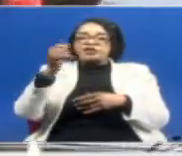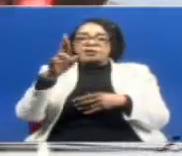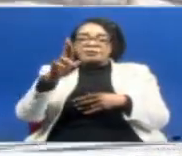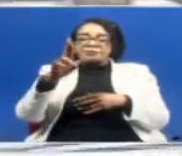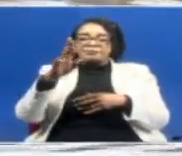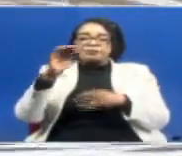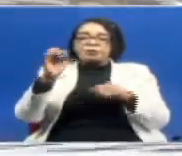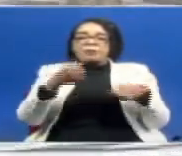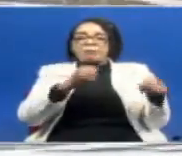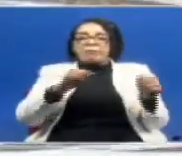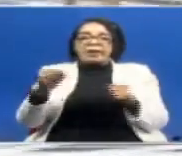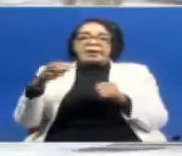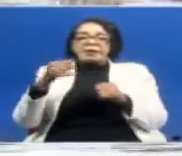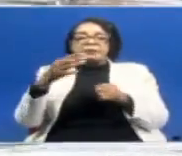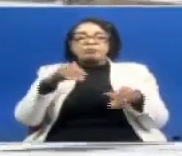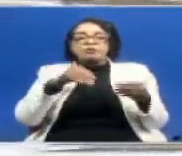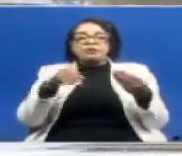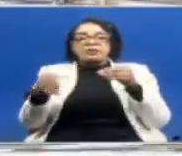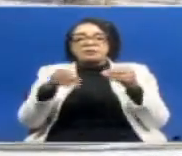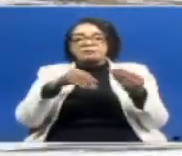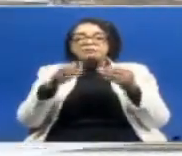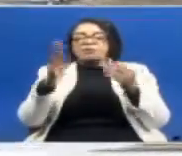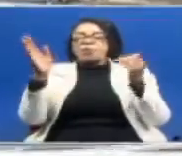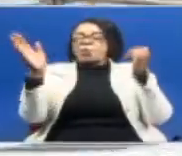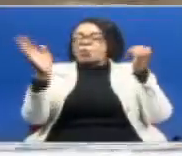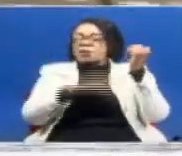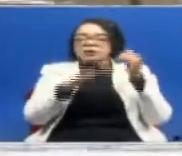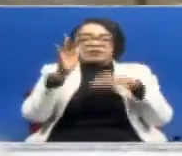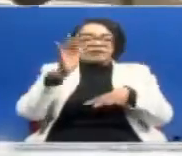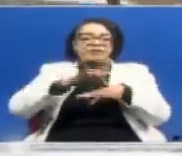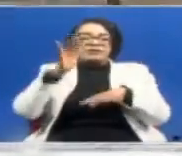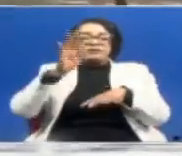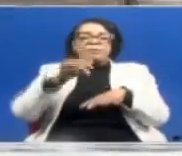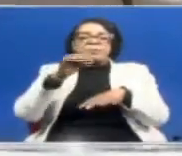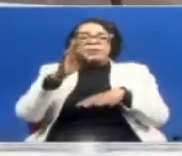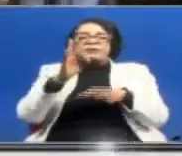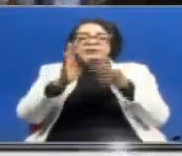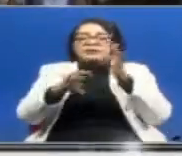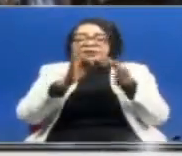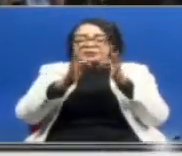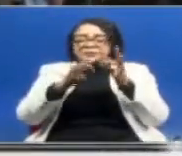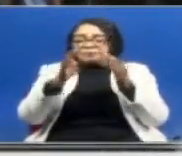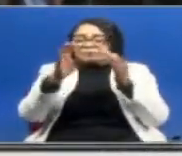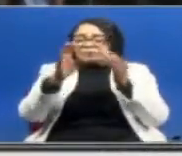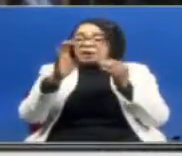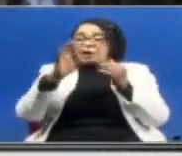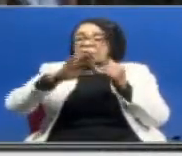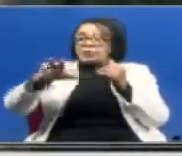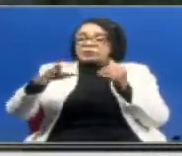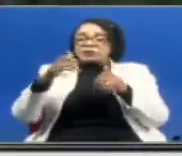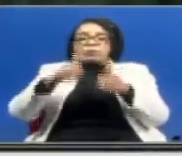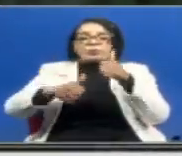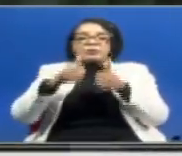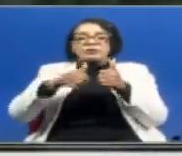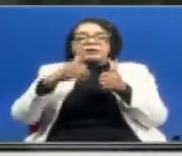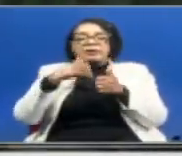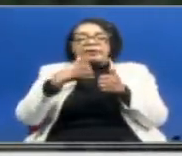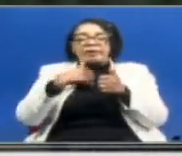Bay and Busia counties are the worst affected out of the 33 counties that continue to witness the above average